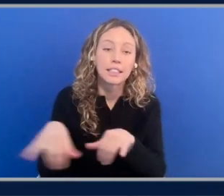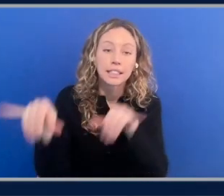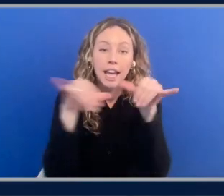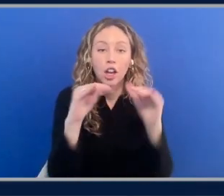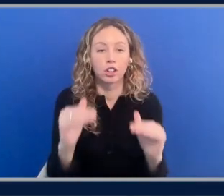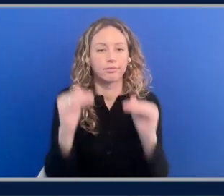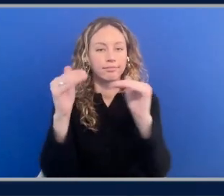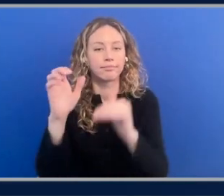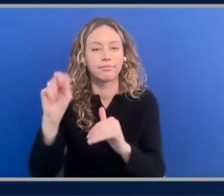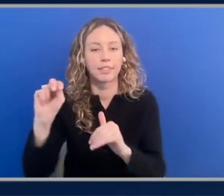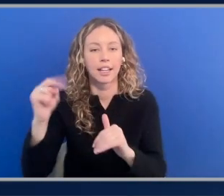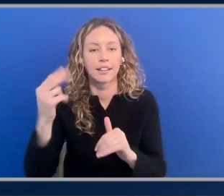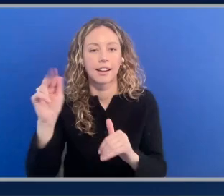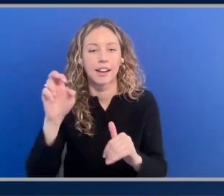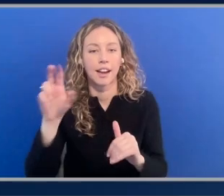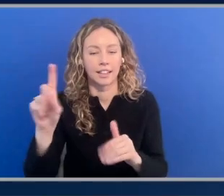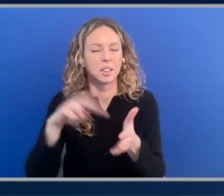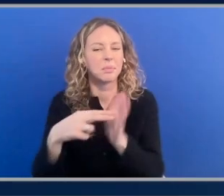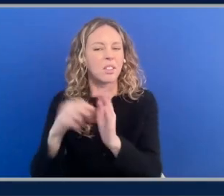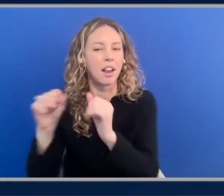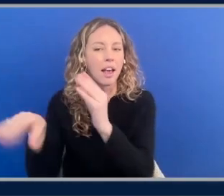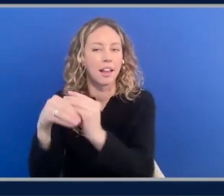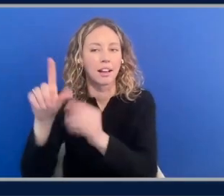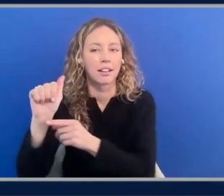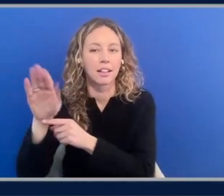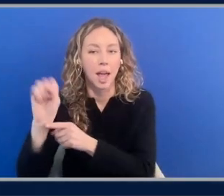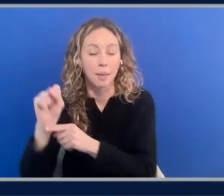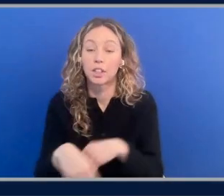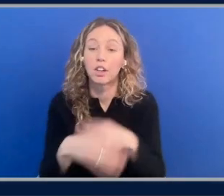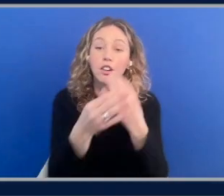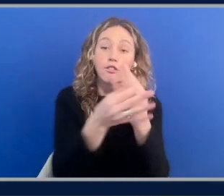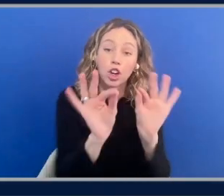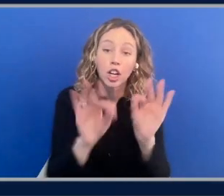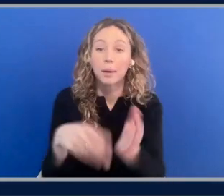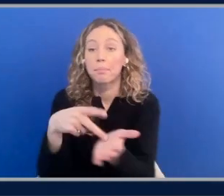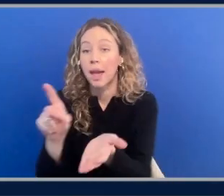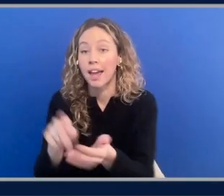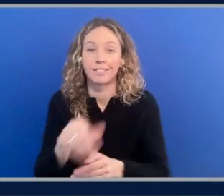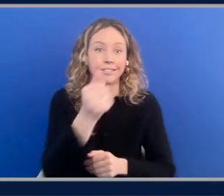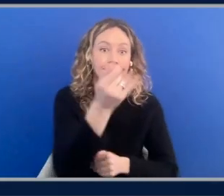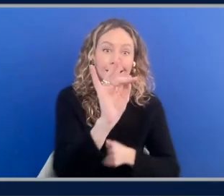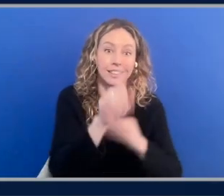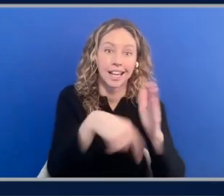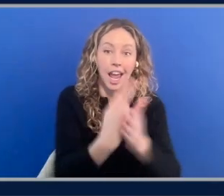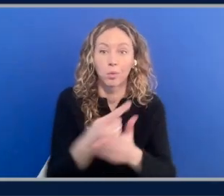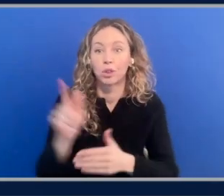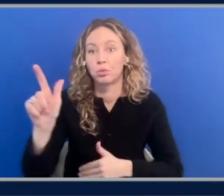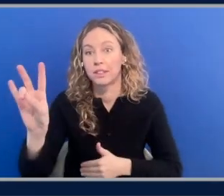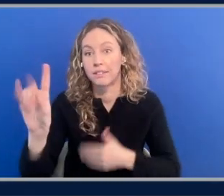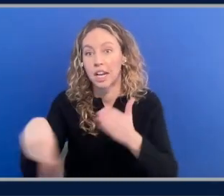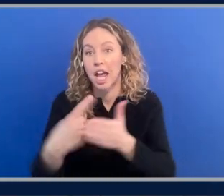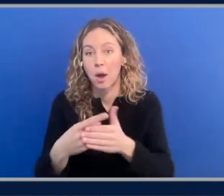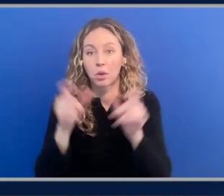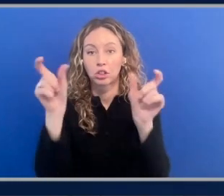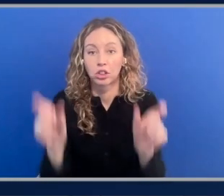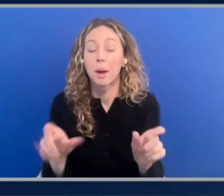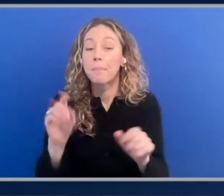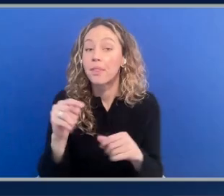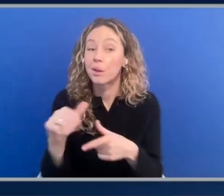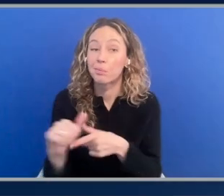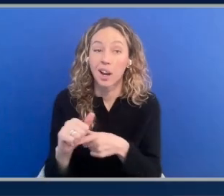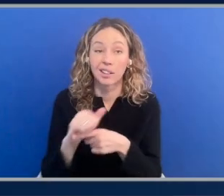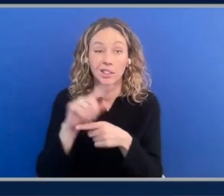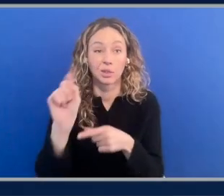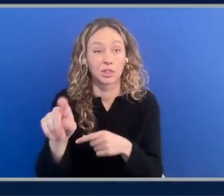labs. So you have free or paid, 18 hours versus 27 hours. But the practice questions, free, and about 30 minutes